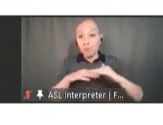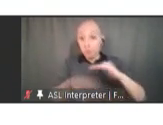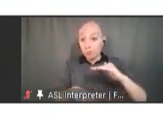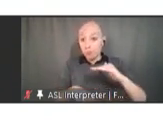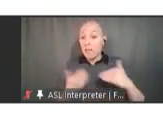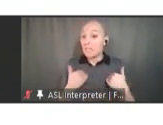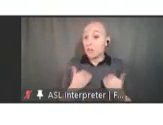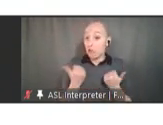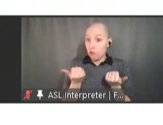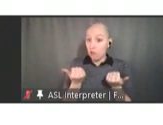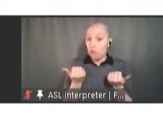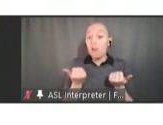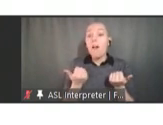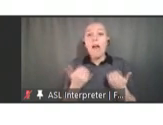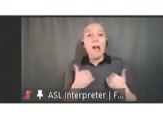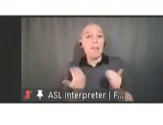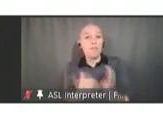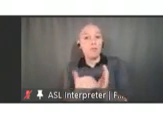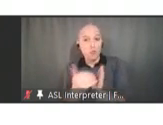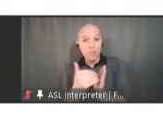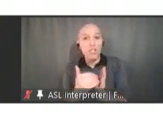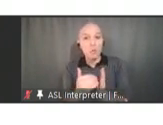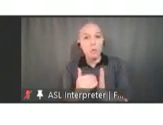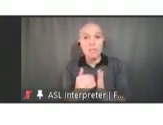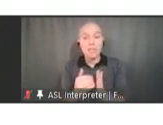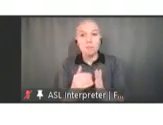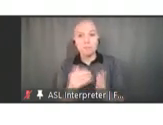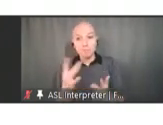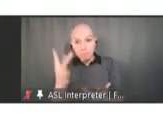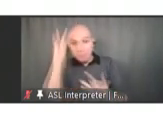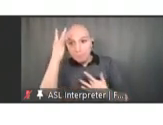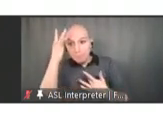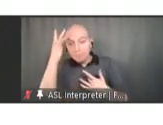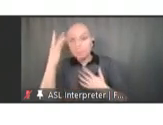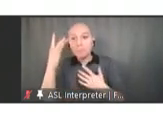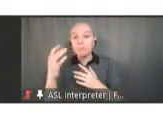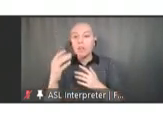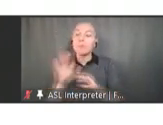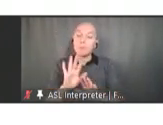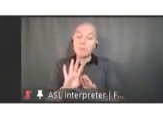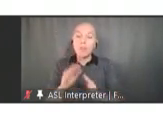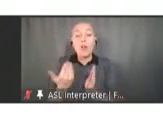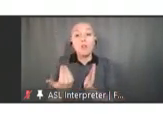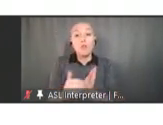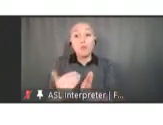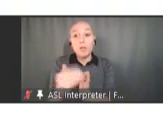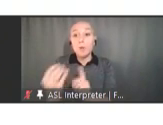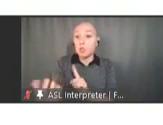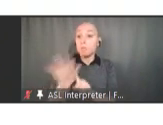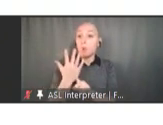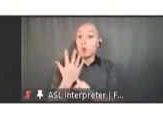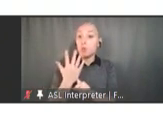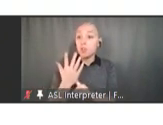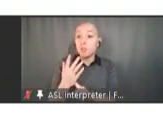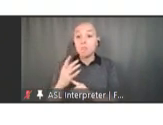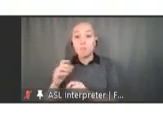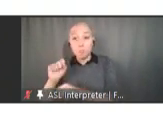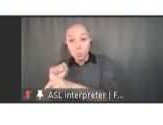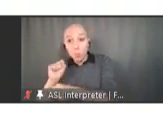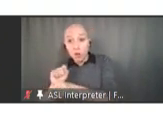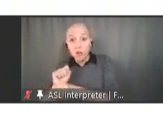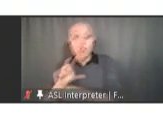who have frequent institutional or occupational exposure to SARS-CoV-2, which puts them at higher risk of